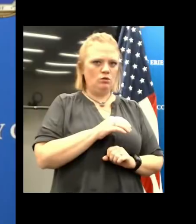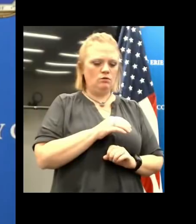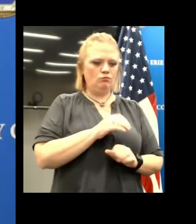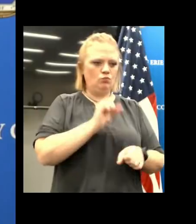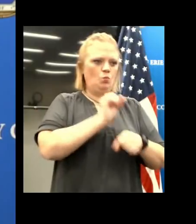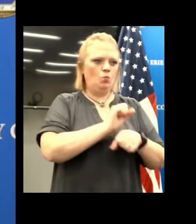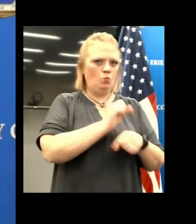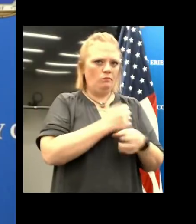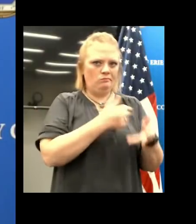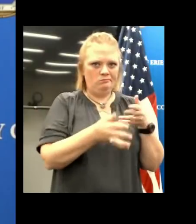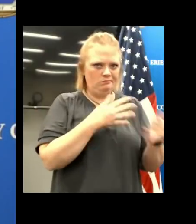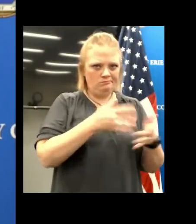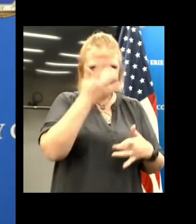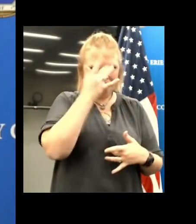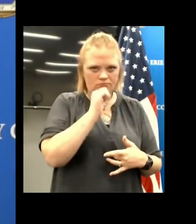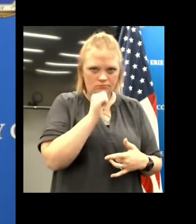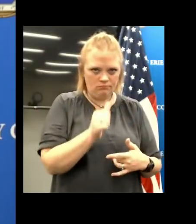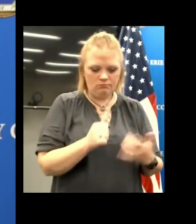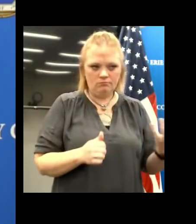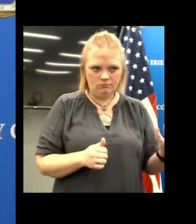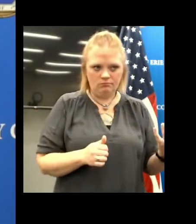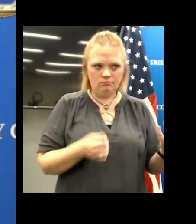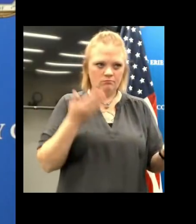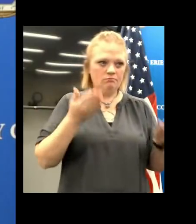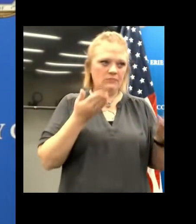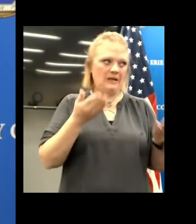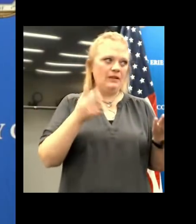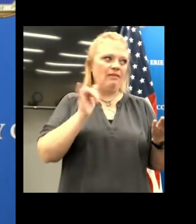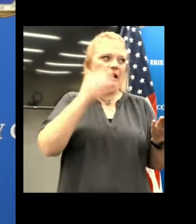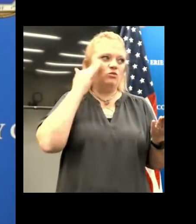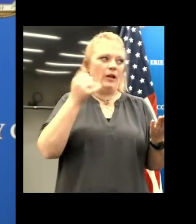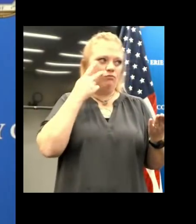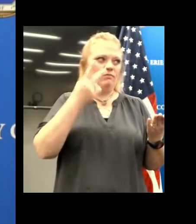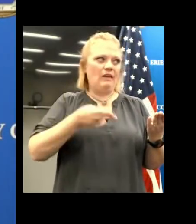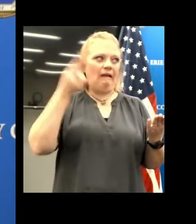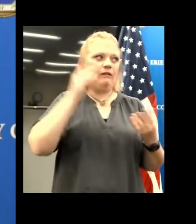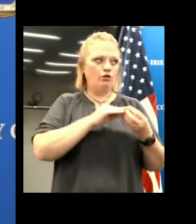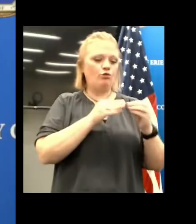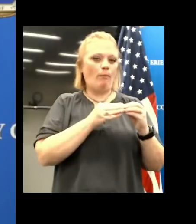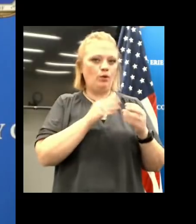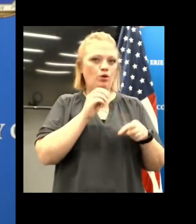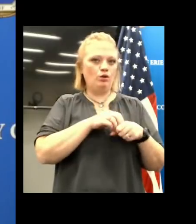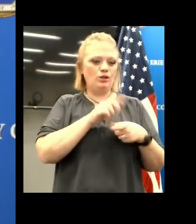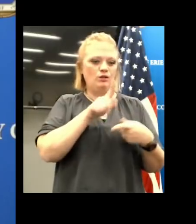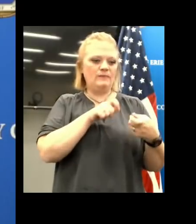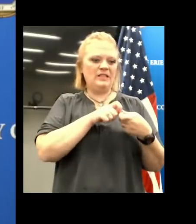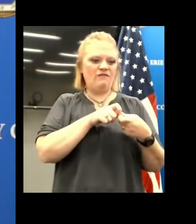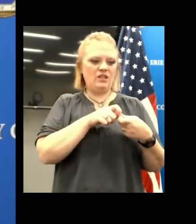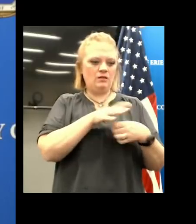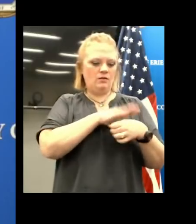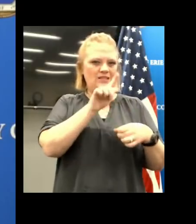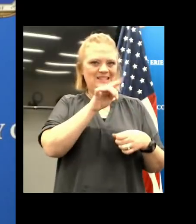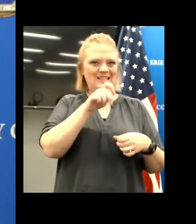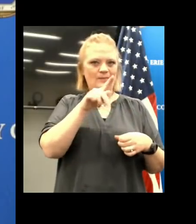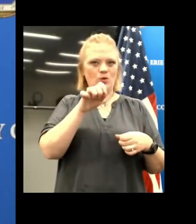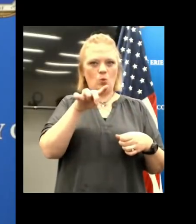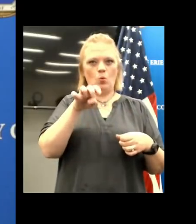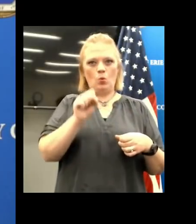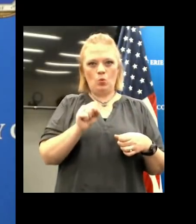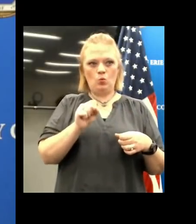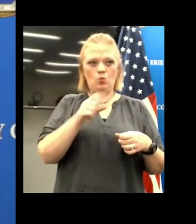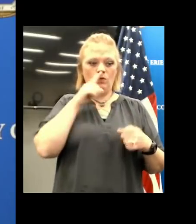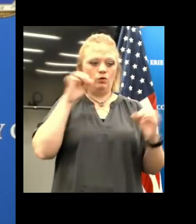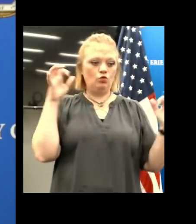illness. This is why we may be seeing higher numbers in certain zip codes, just because there's